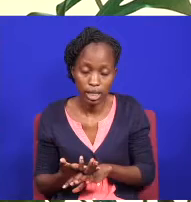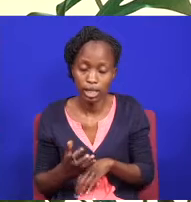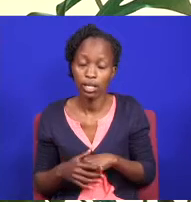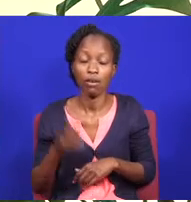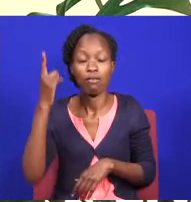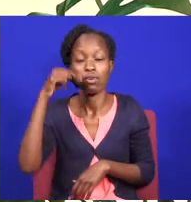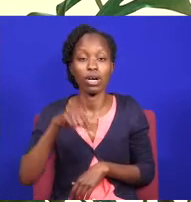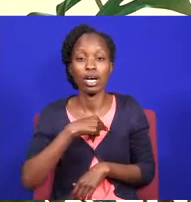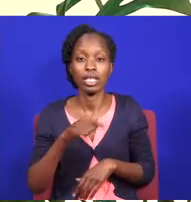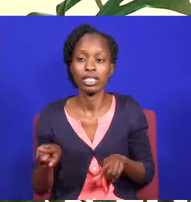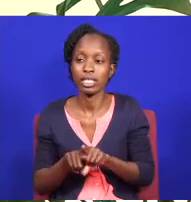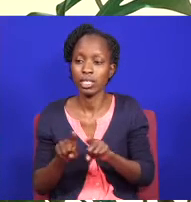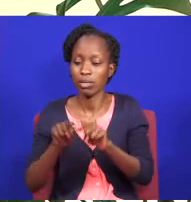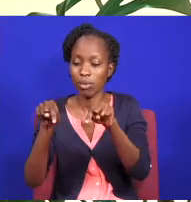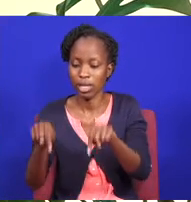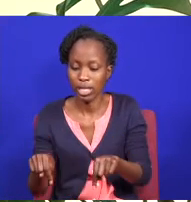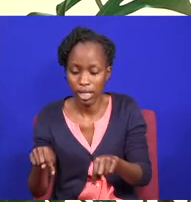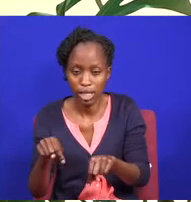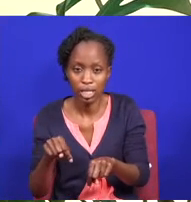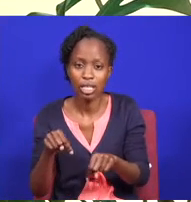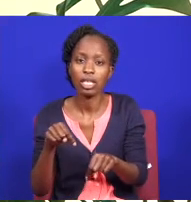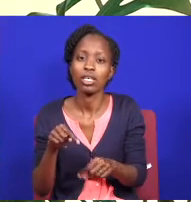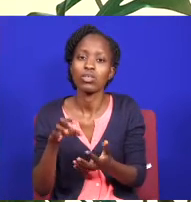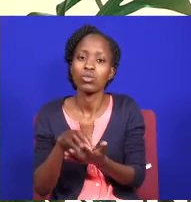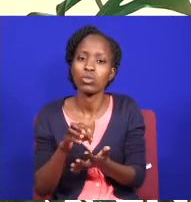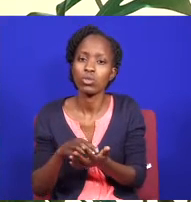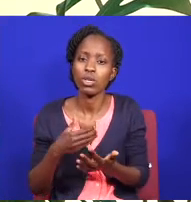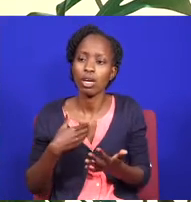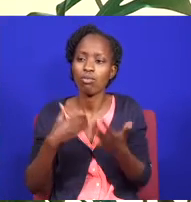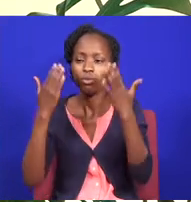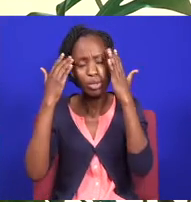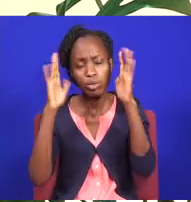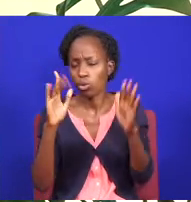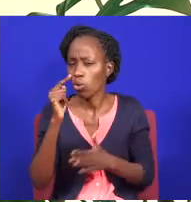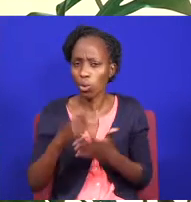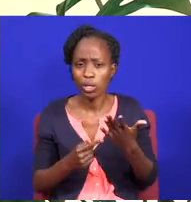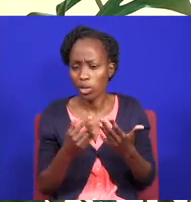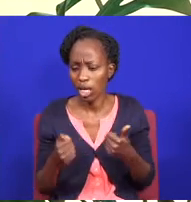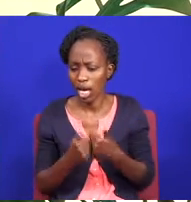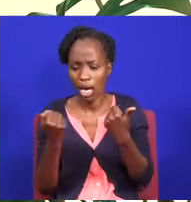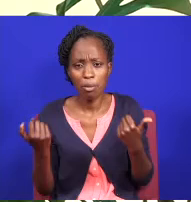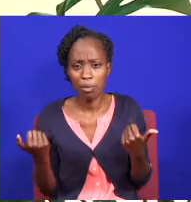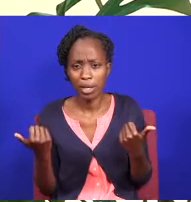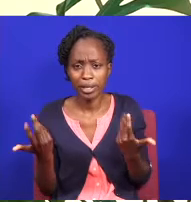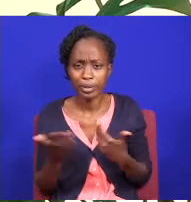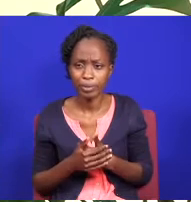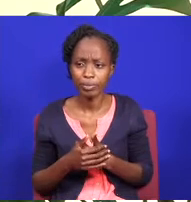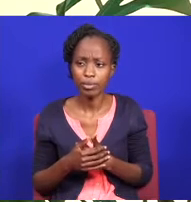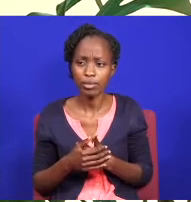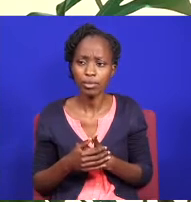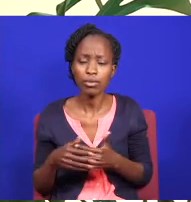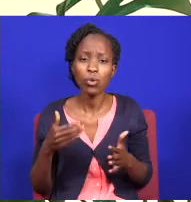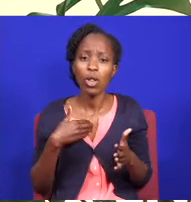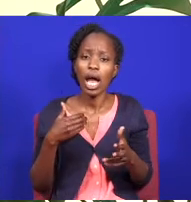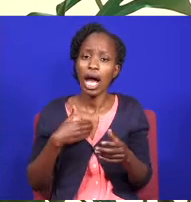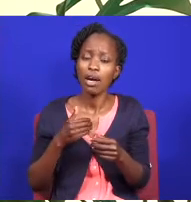us. Even in this situation that we are in, we don't know what will happen or what is going to be. There's a disease that